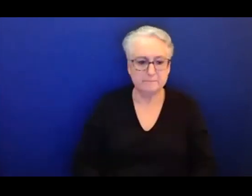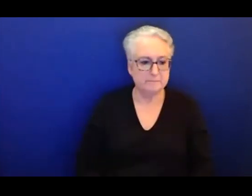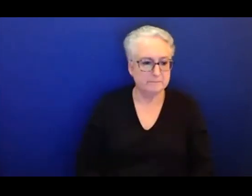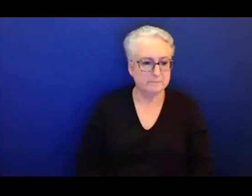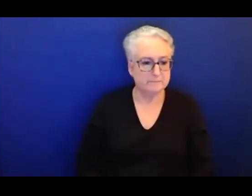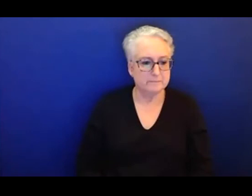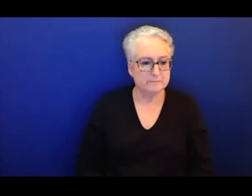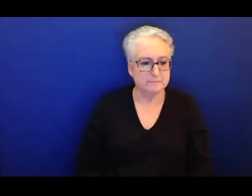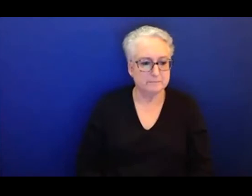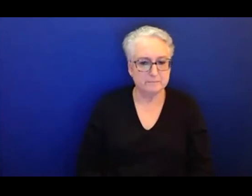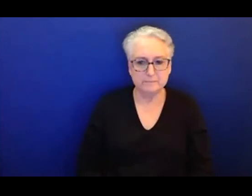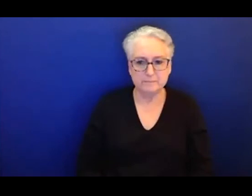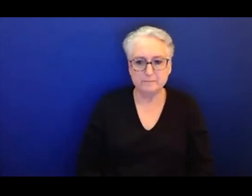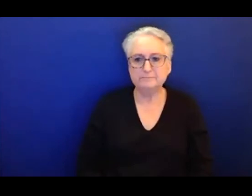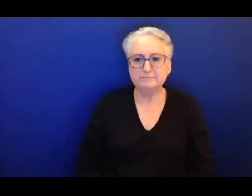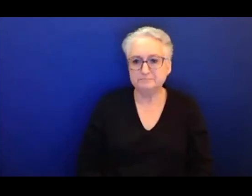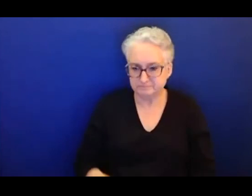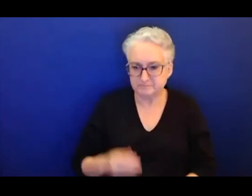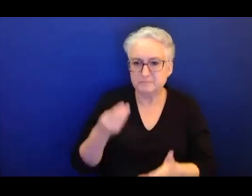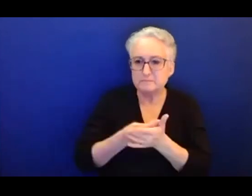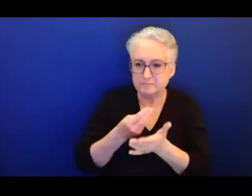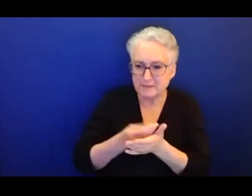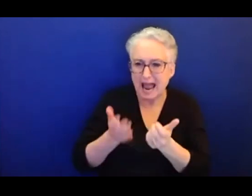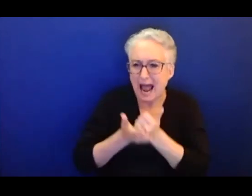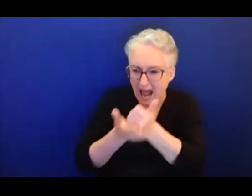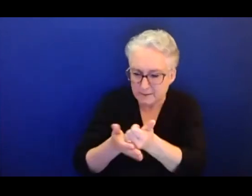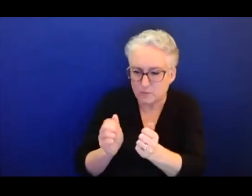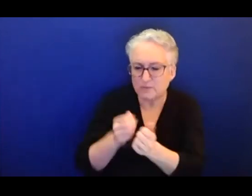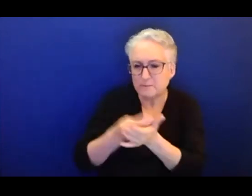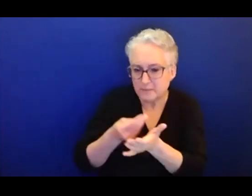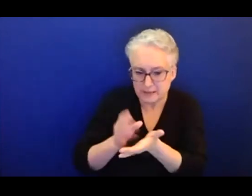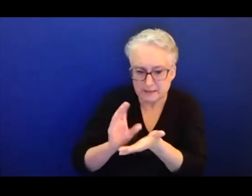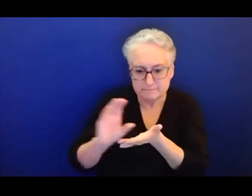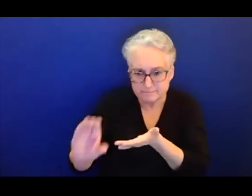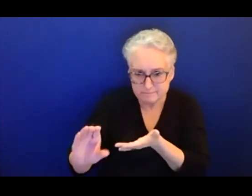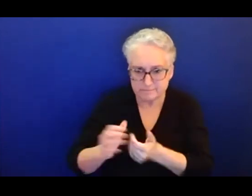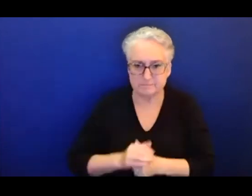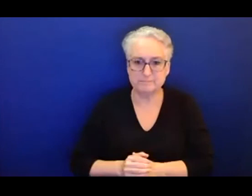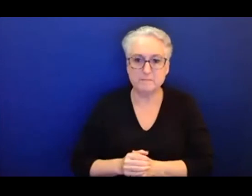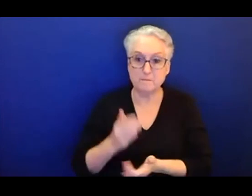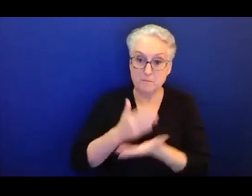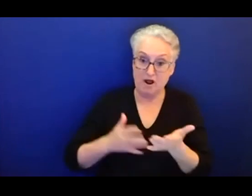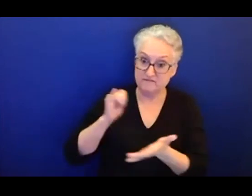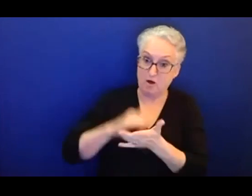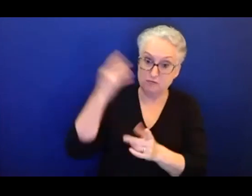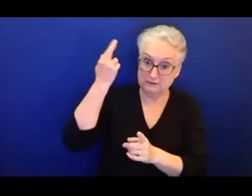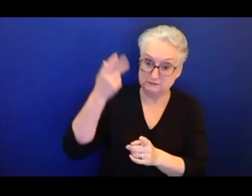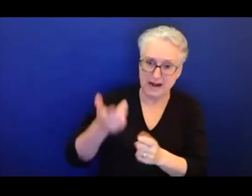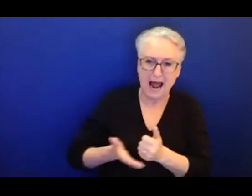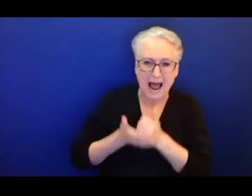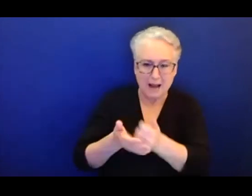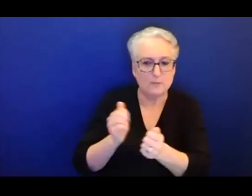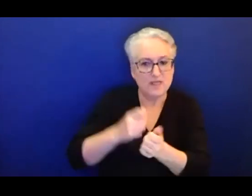Part of those funds are to assist with administrative costs. There's a HODO reserve, which is 15% of